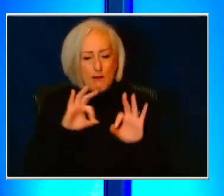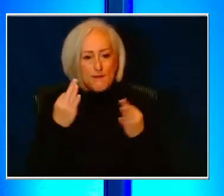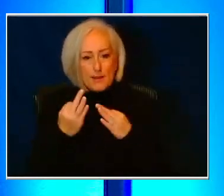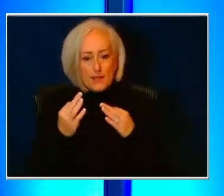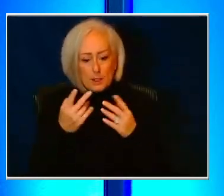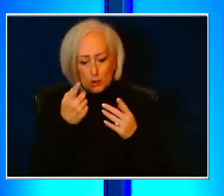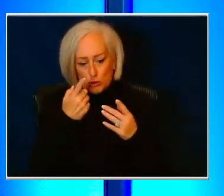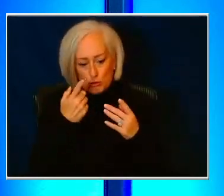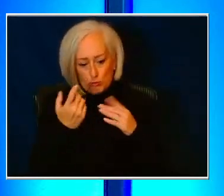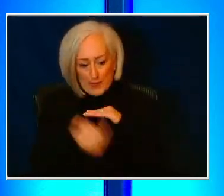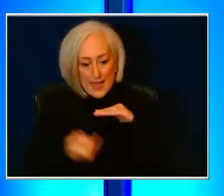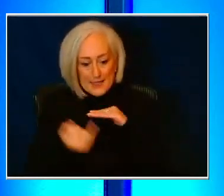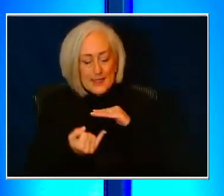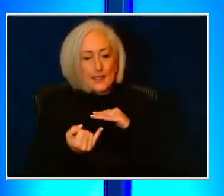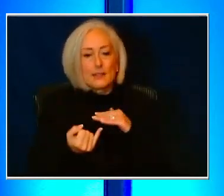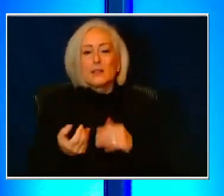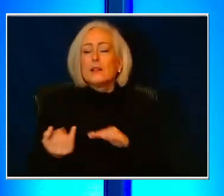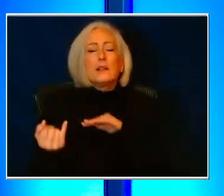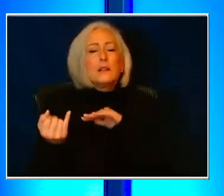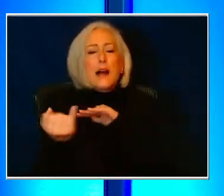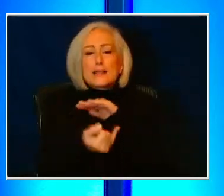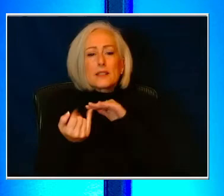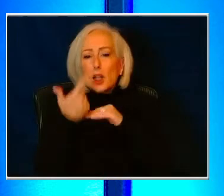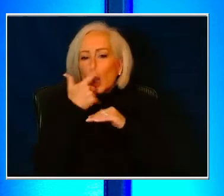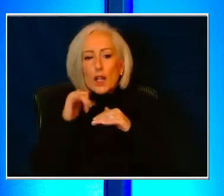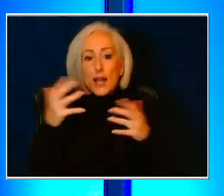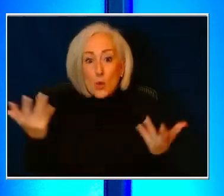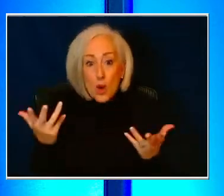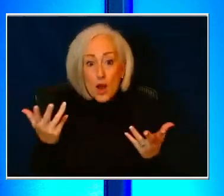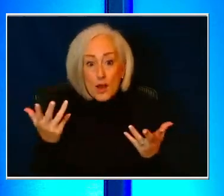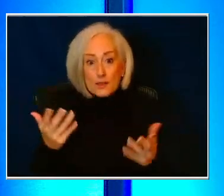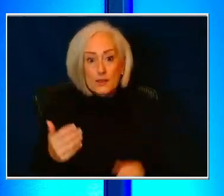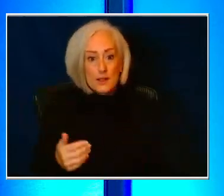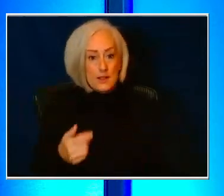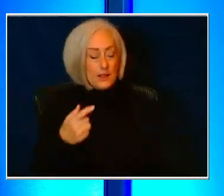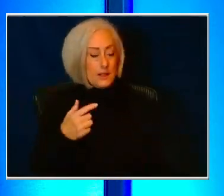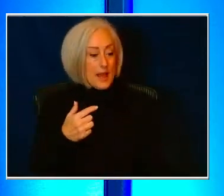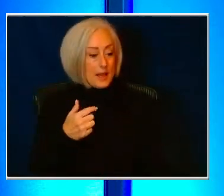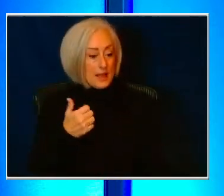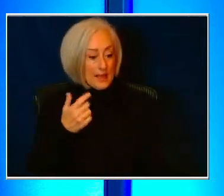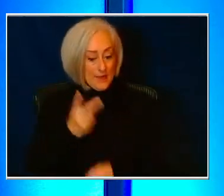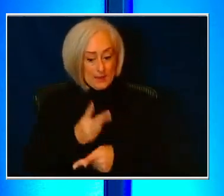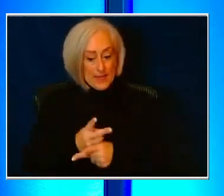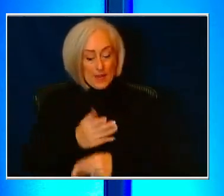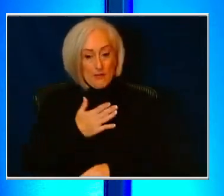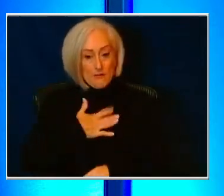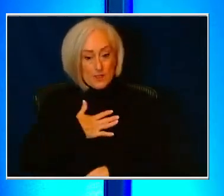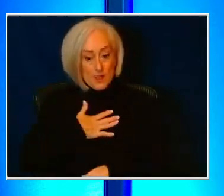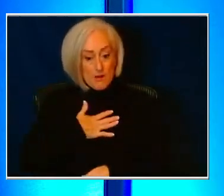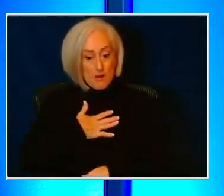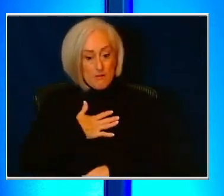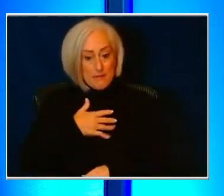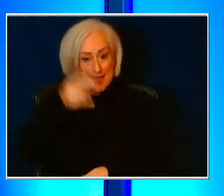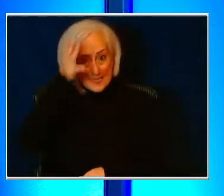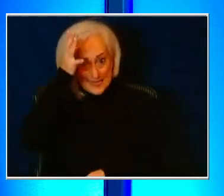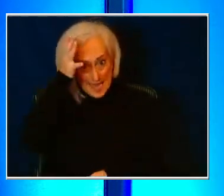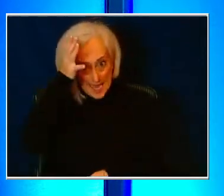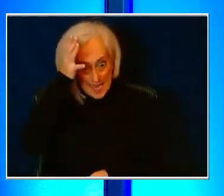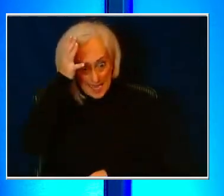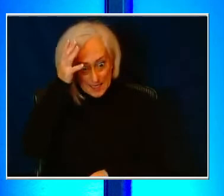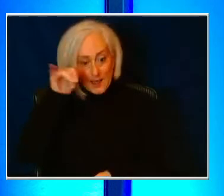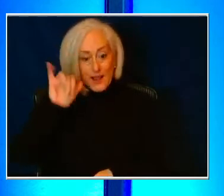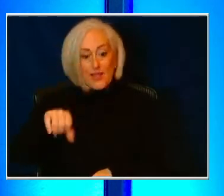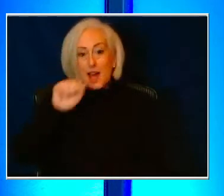like is if you're caring for someone with Alzheimer's, like in my case, my dad, okay, so he might, as the Alzheimer's progresses, start to